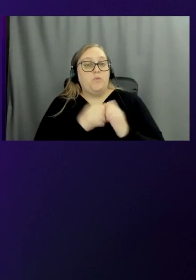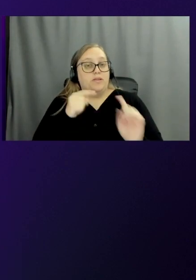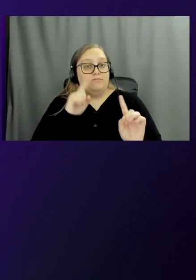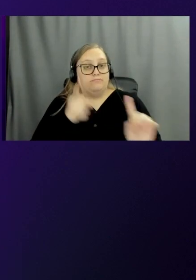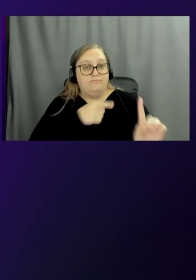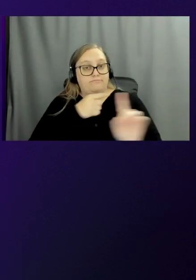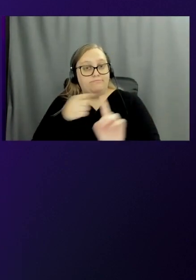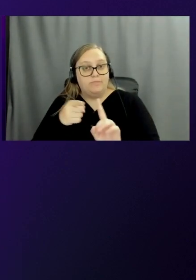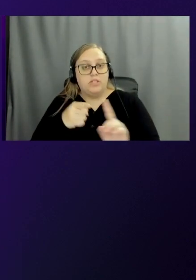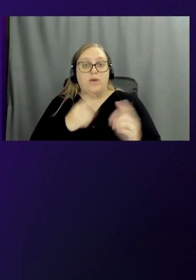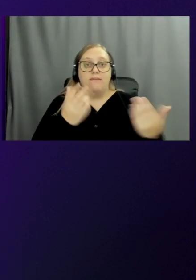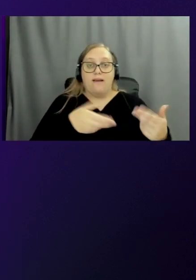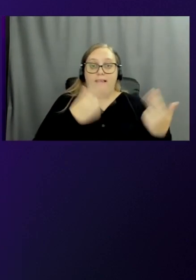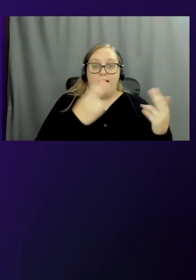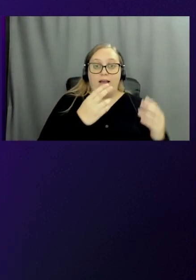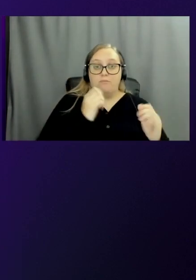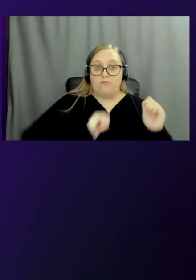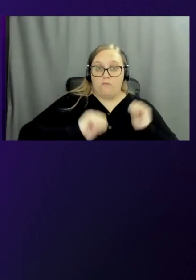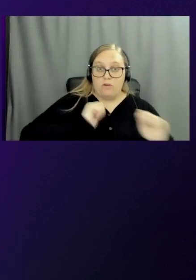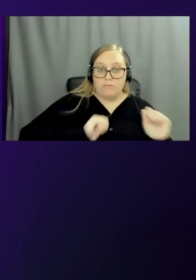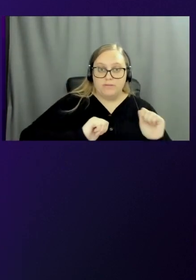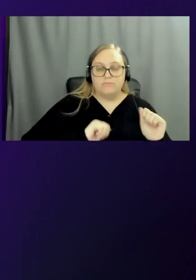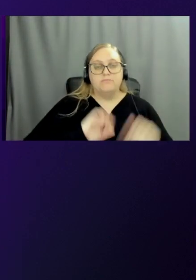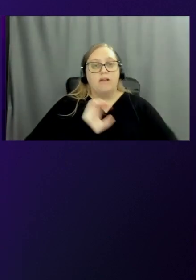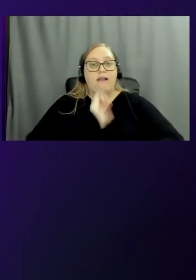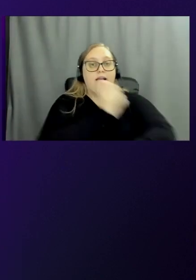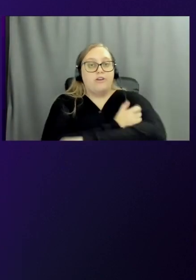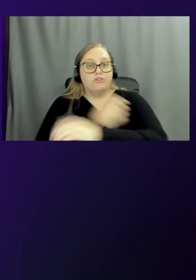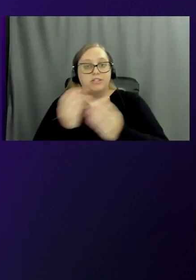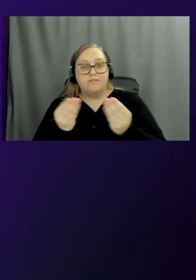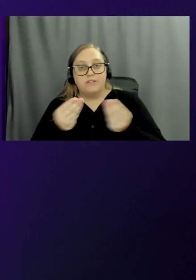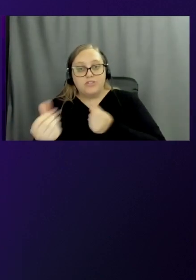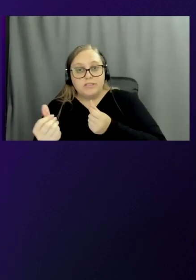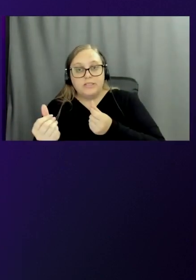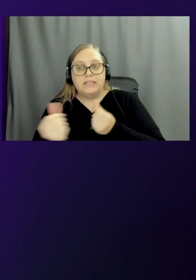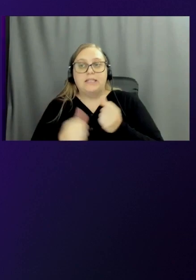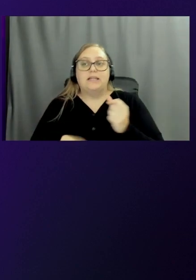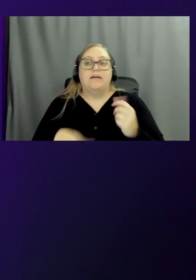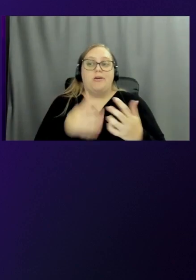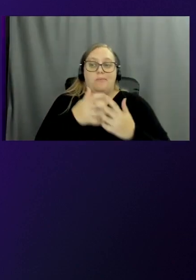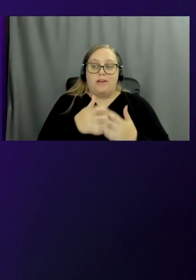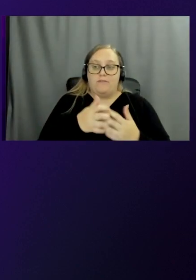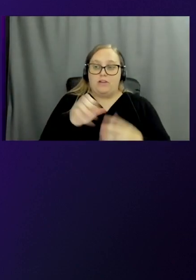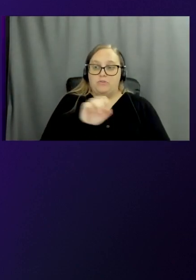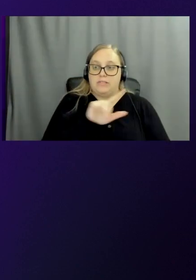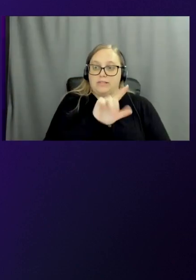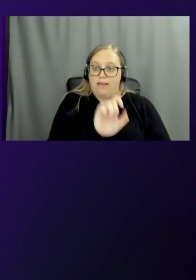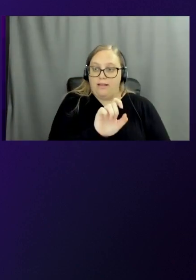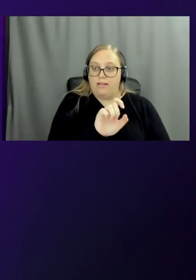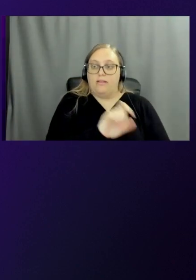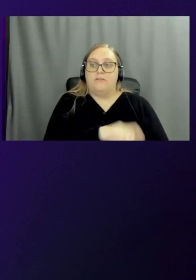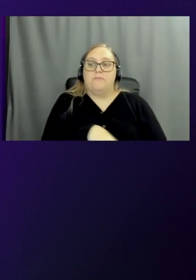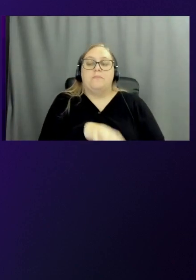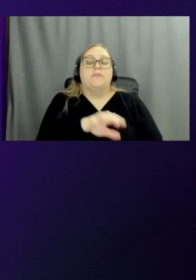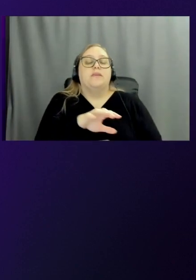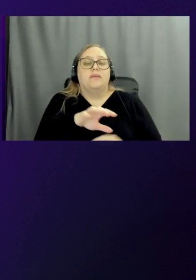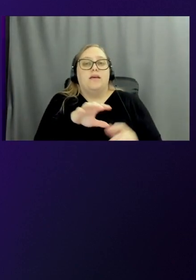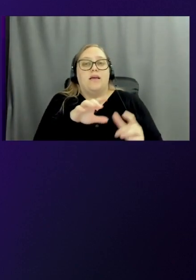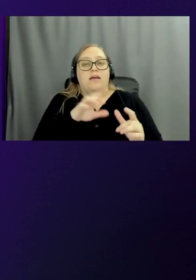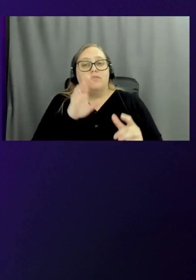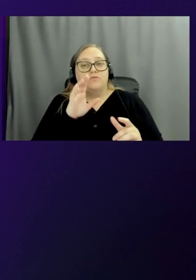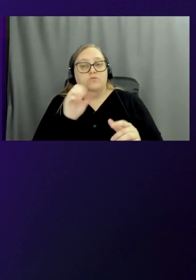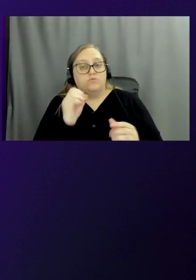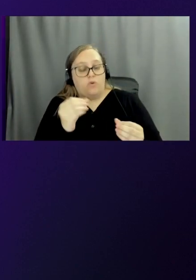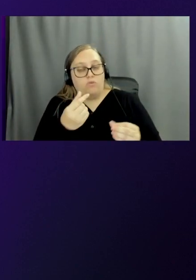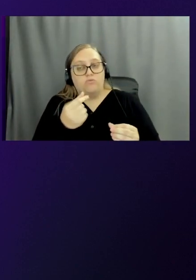highest performance, but on the other, we want energy efficiency, a device that's manufacturable at scale, and one that's low cost. Okay. And so with Graviton, as Stephanie